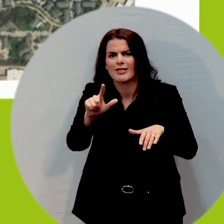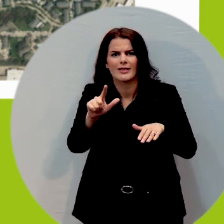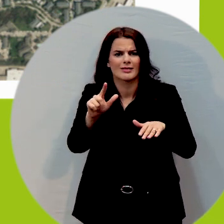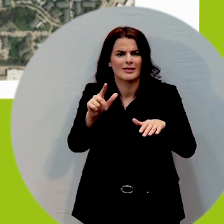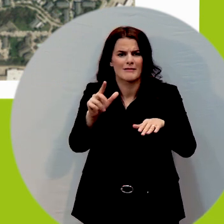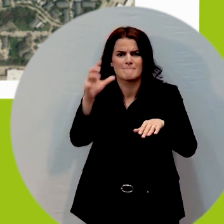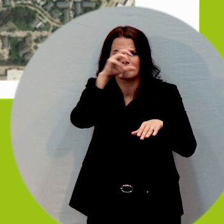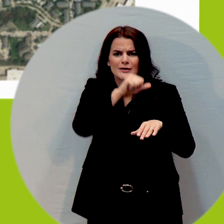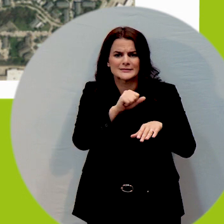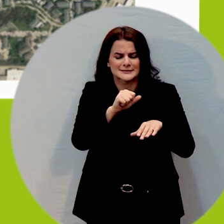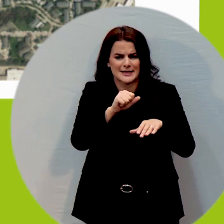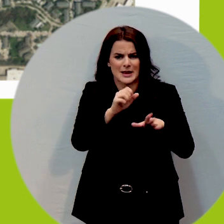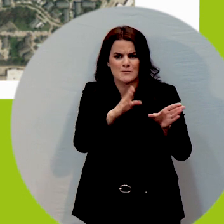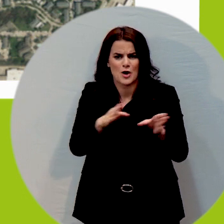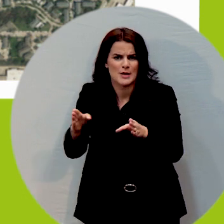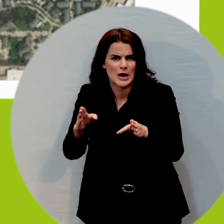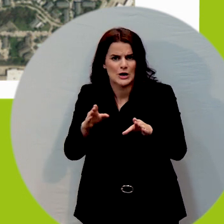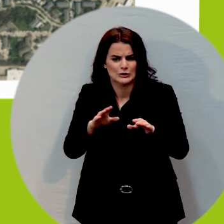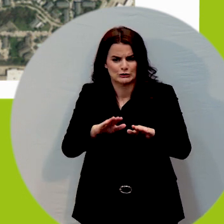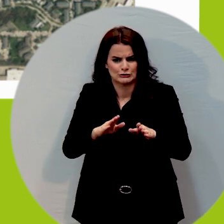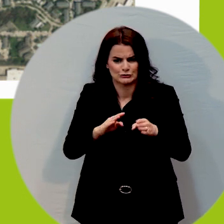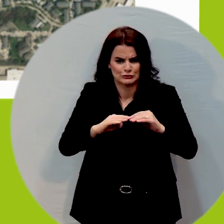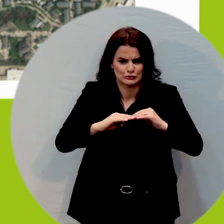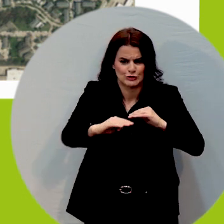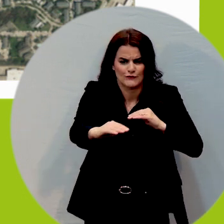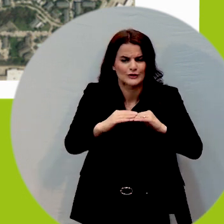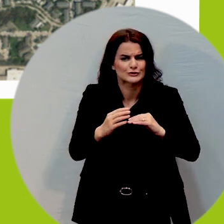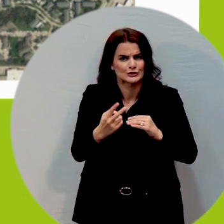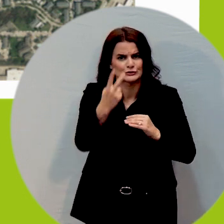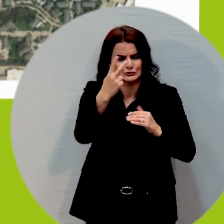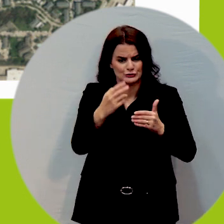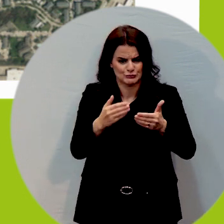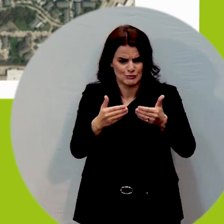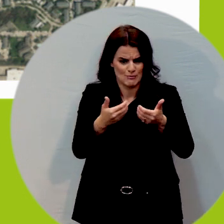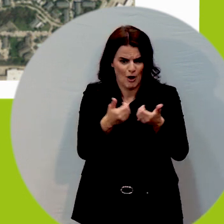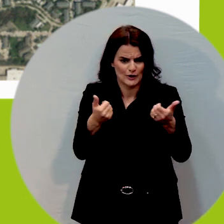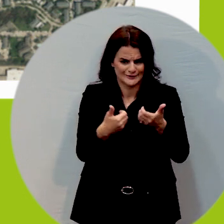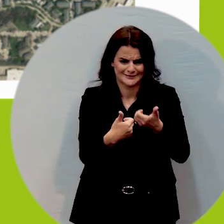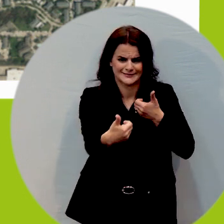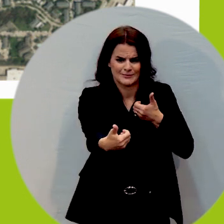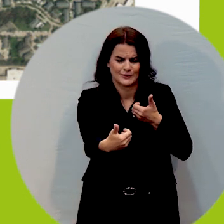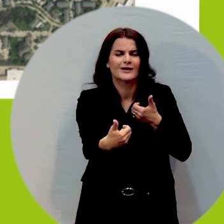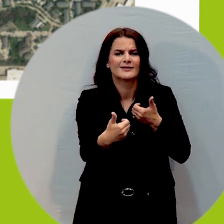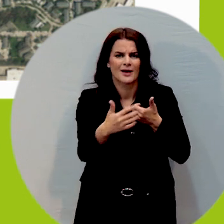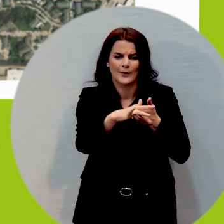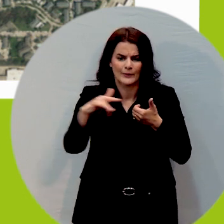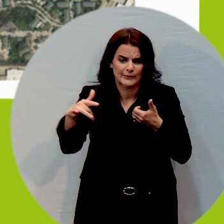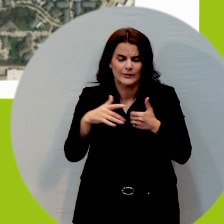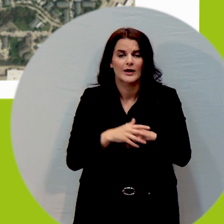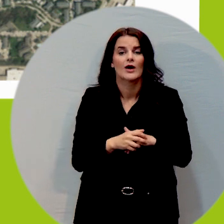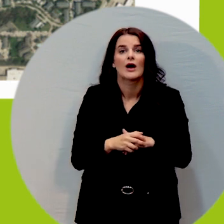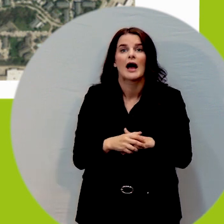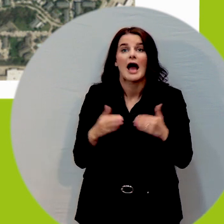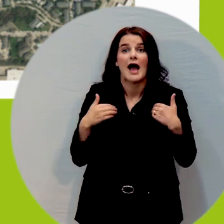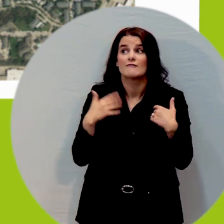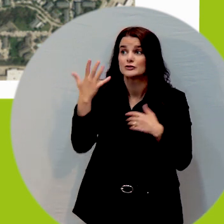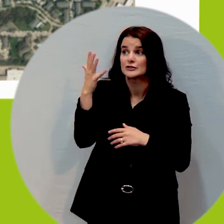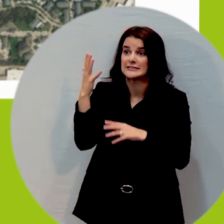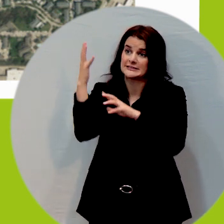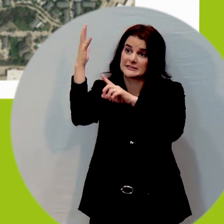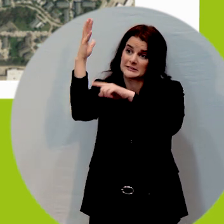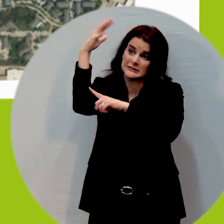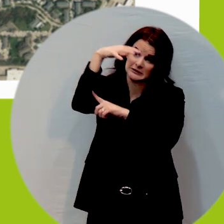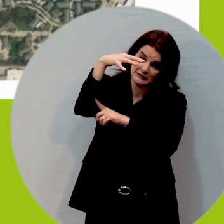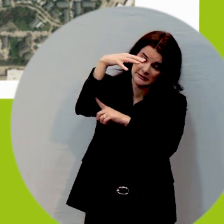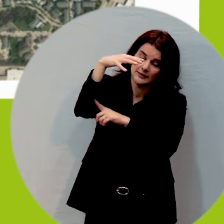prepared surface between two segments and obstructions? So were there tree branches overhanging the pathway? Was there a